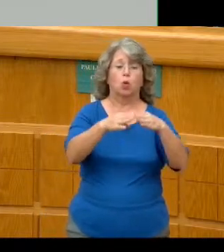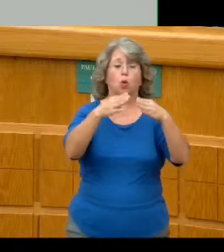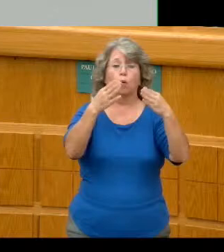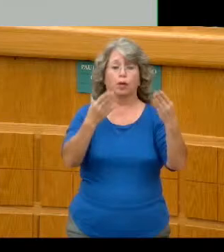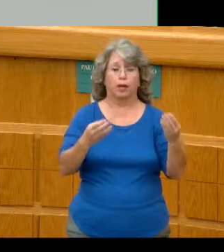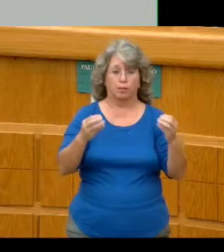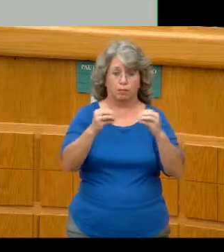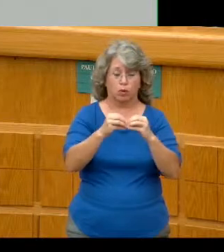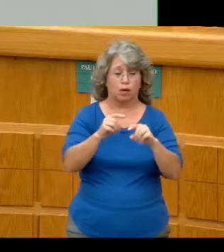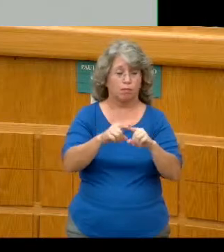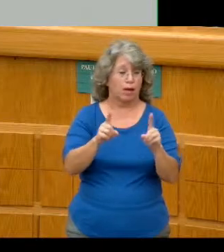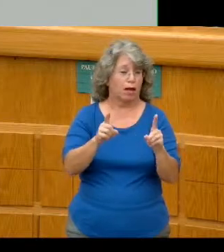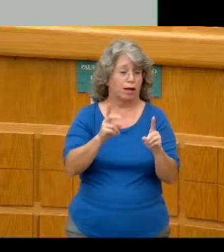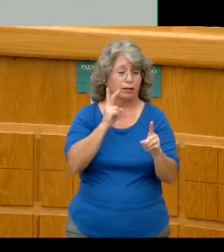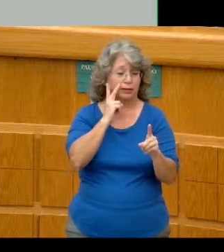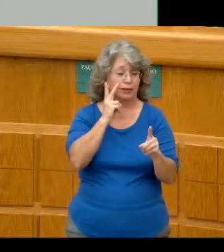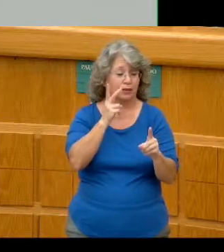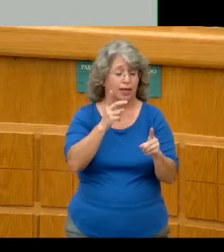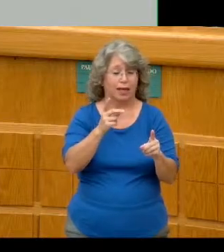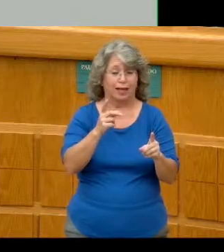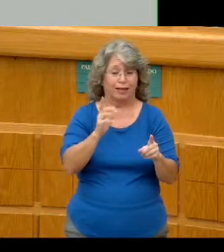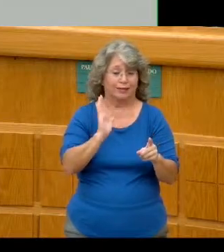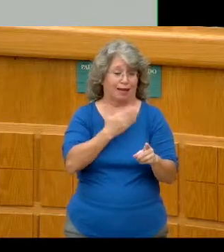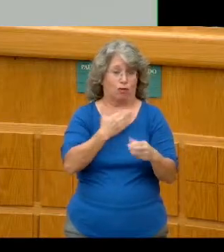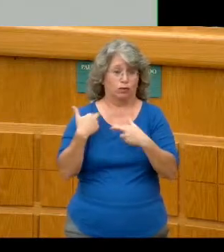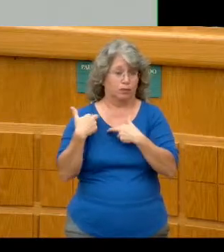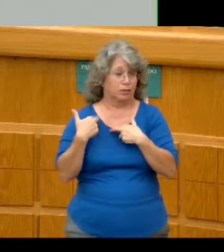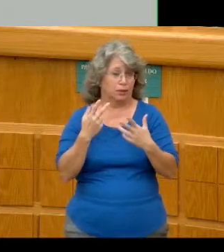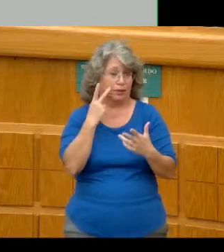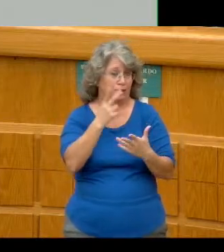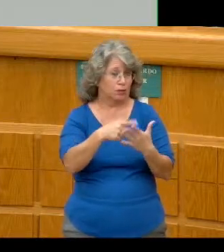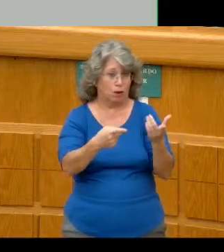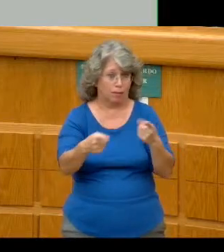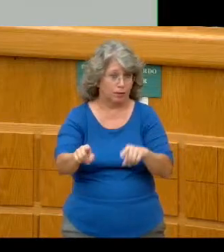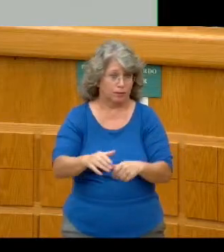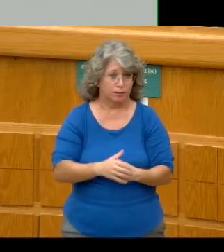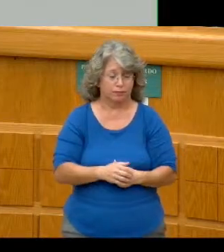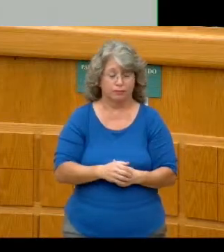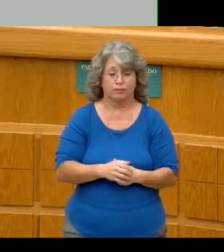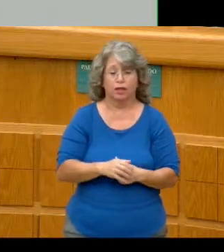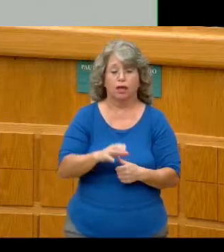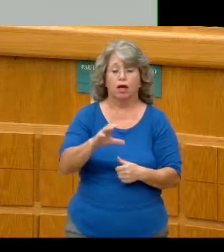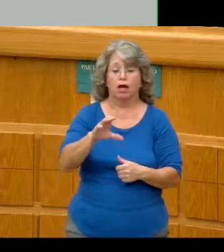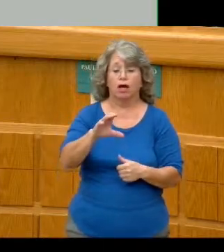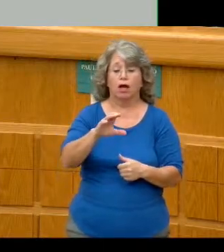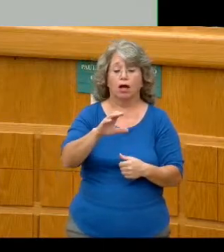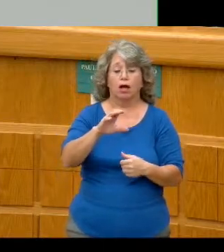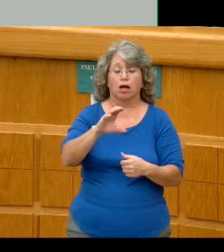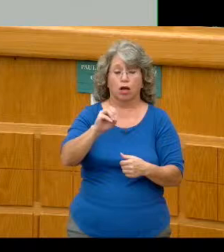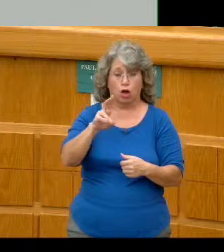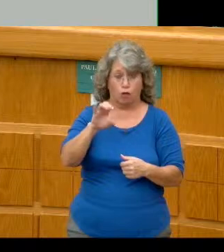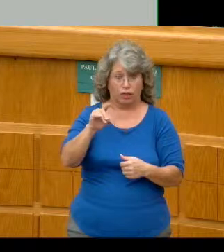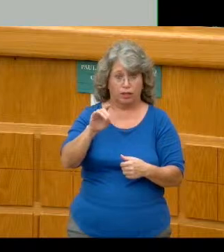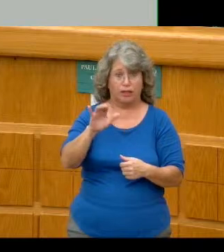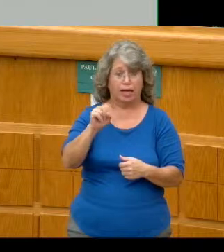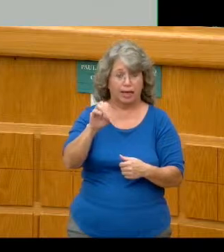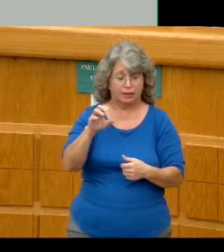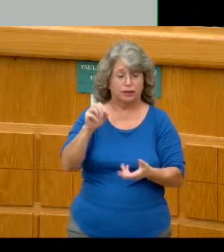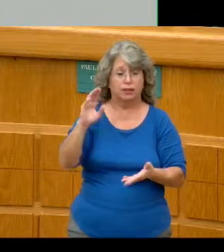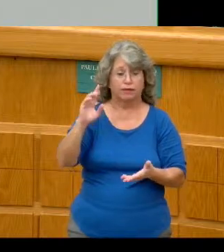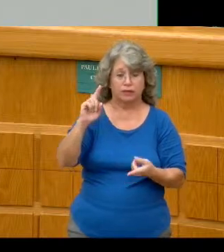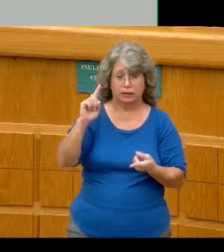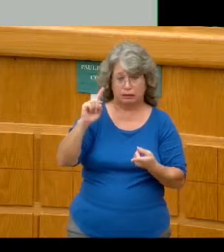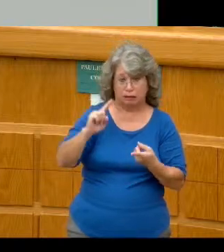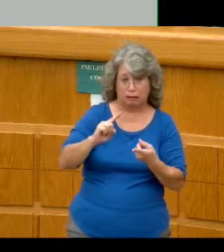It's kind of up to us and what we do. COVID-19 cases have declined in the coastal bend. Long-term,